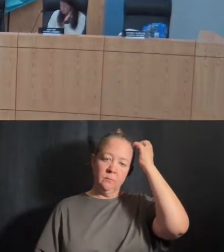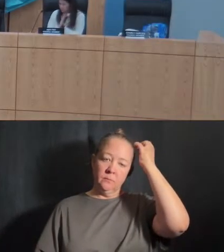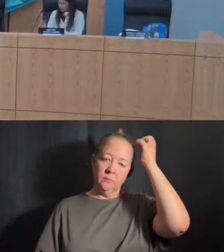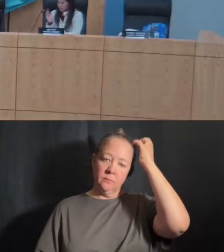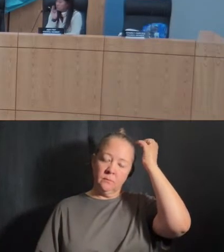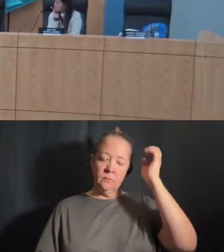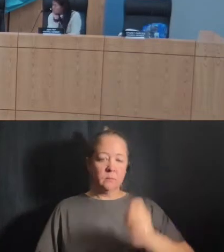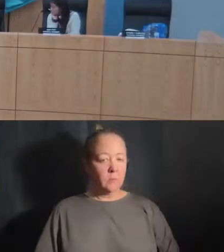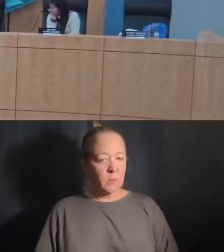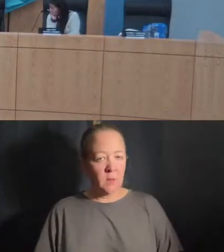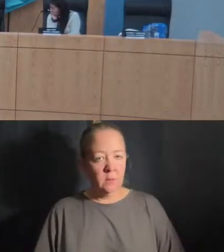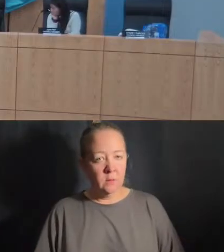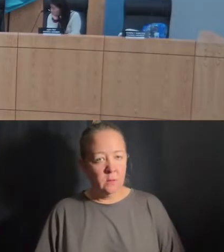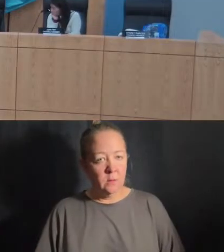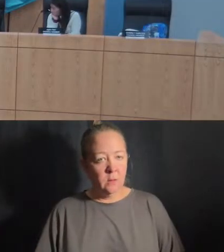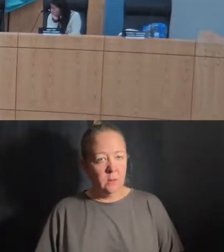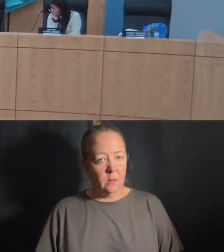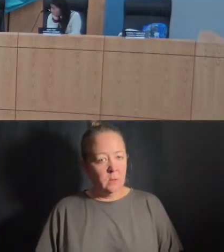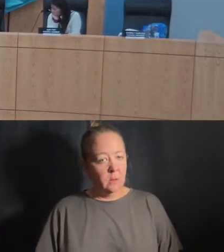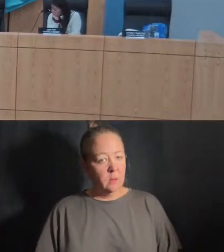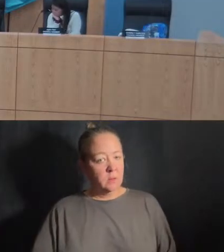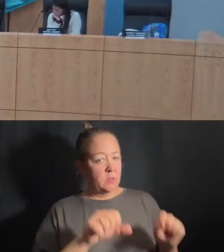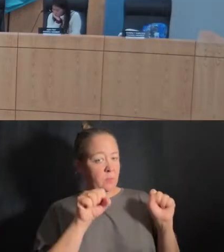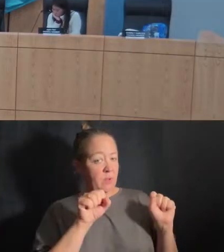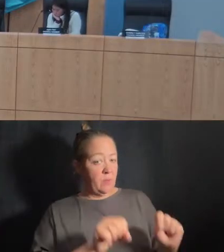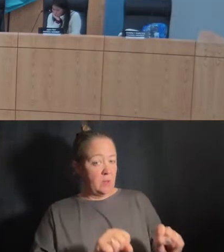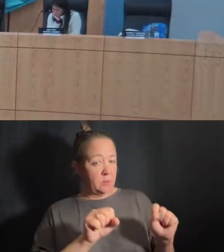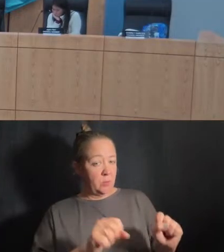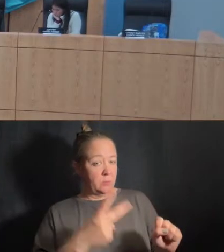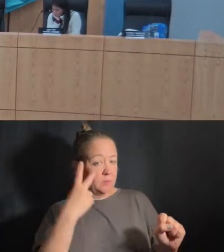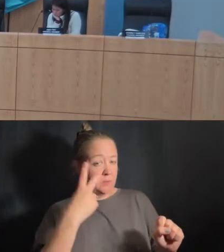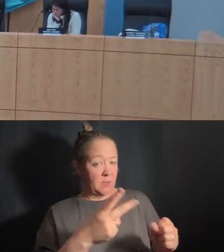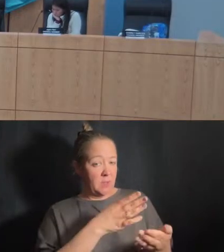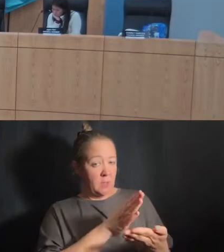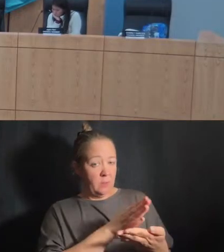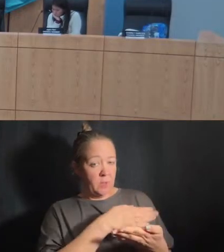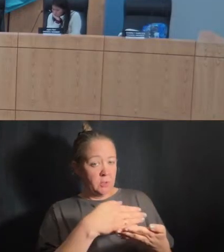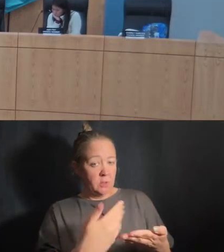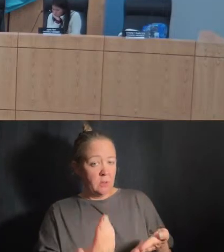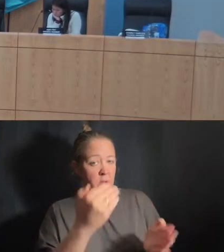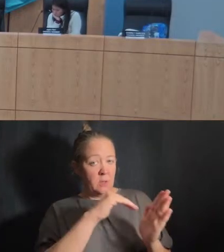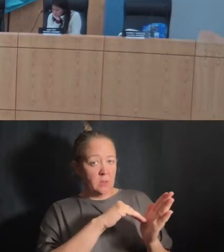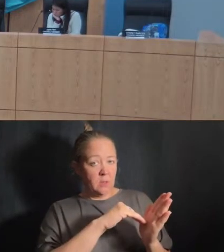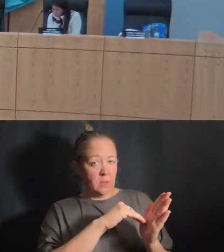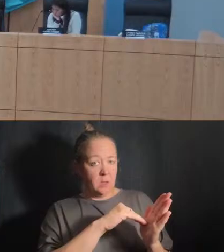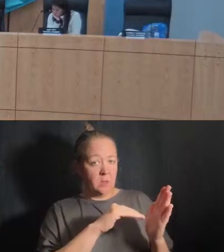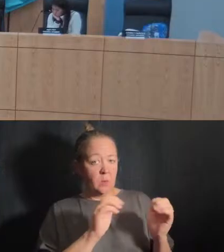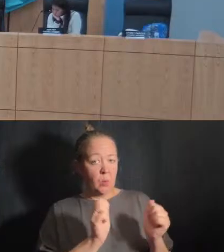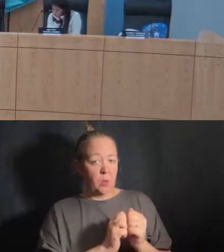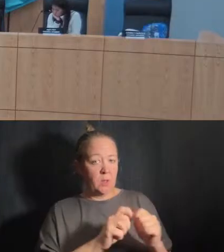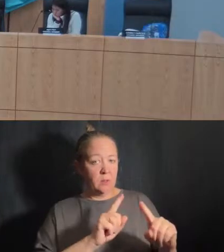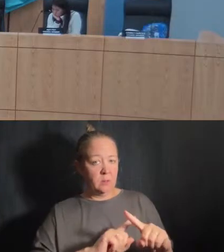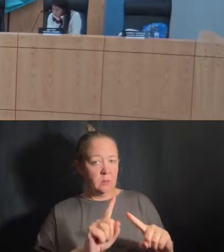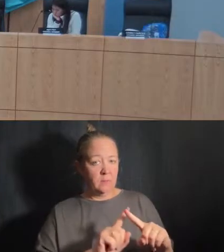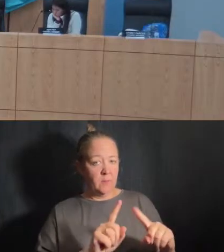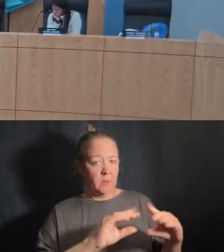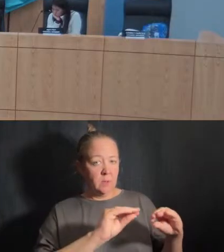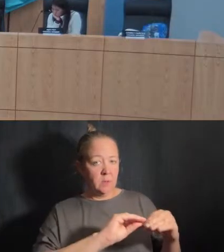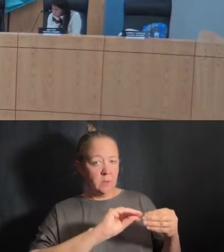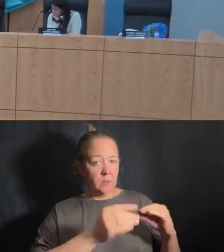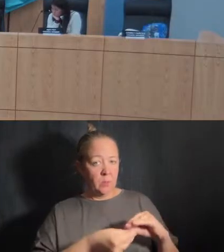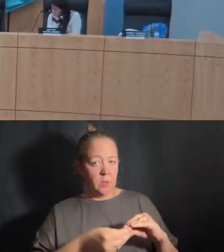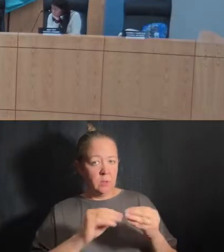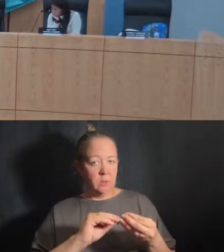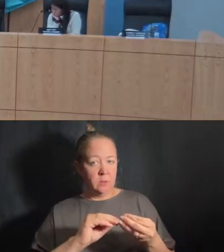Would it be possible to see a budget with, again, with different numbers, with a 3 cent,